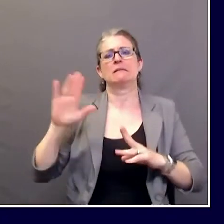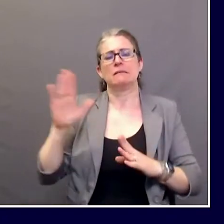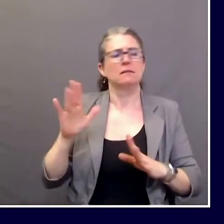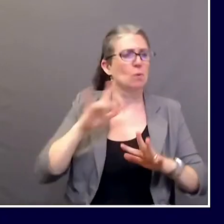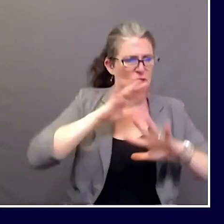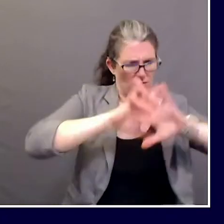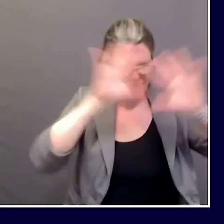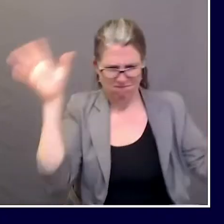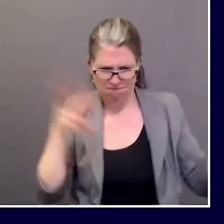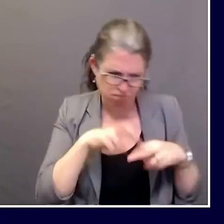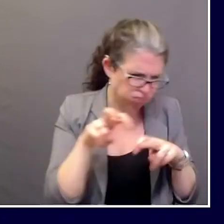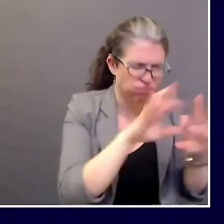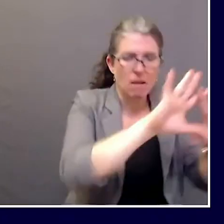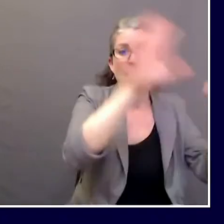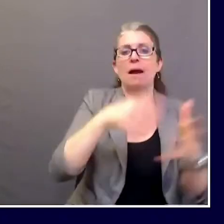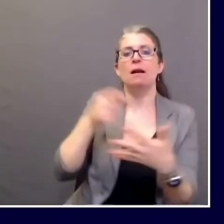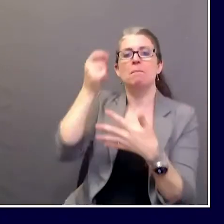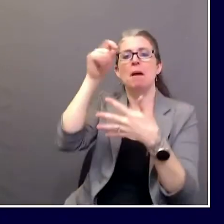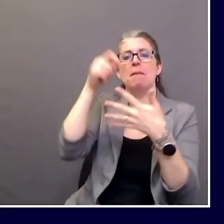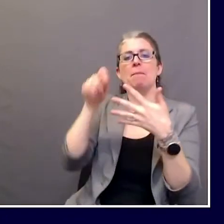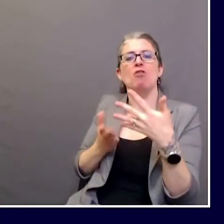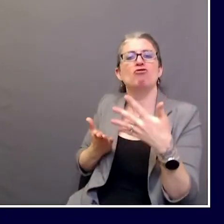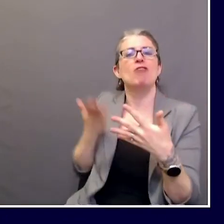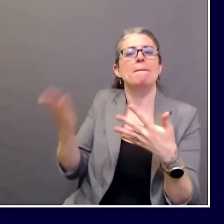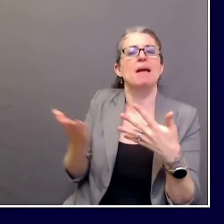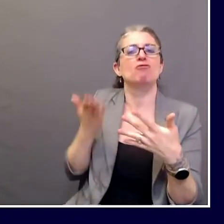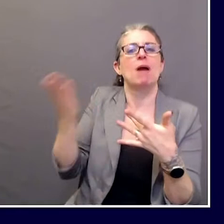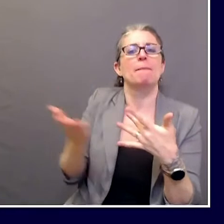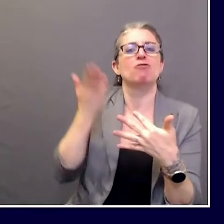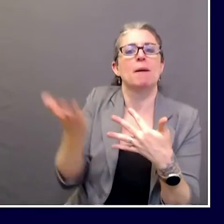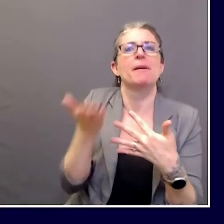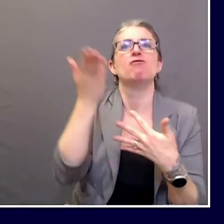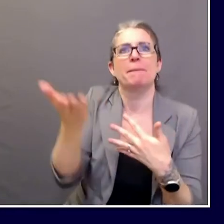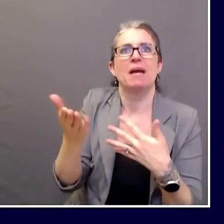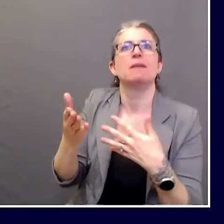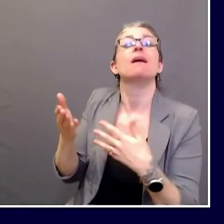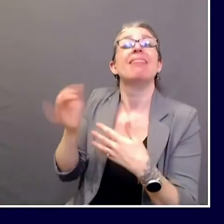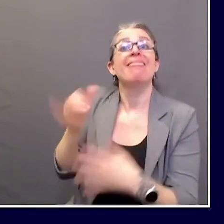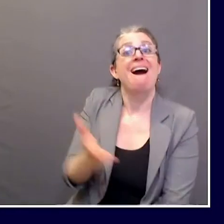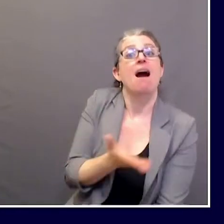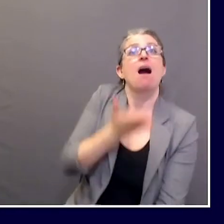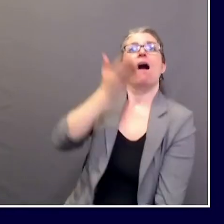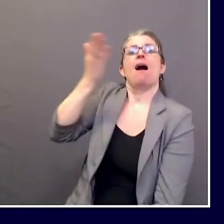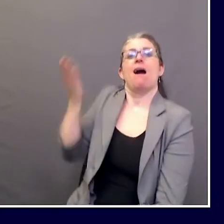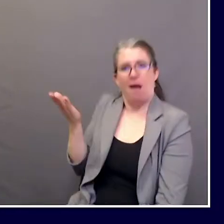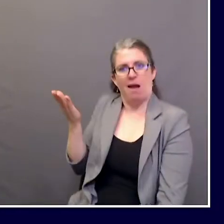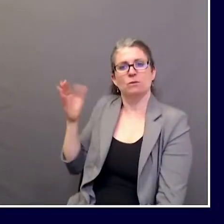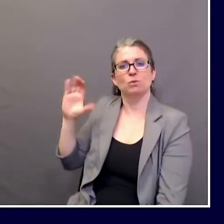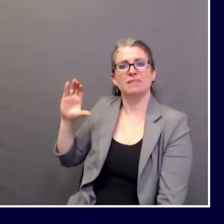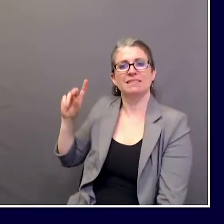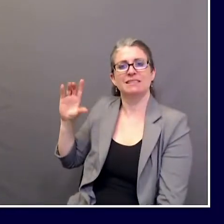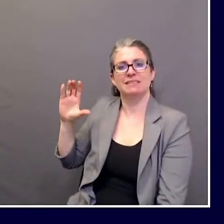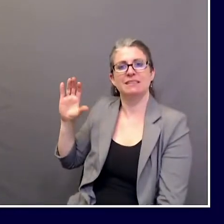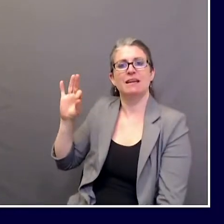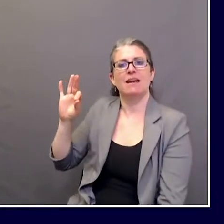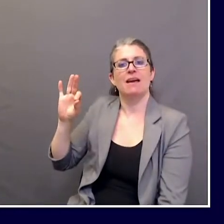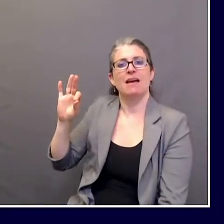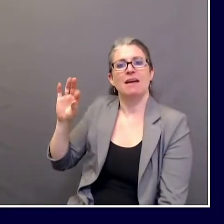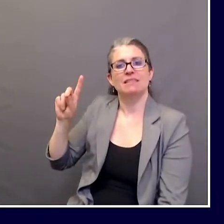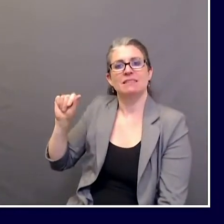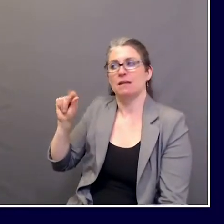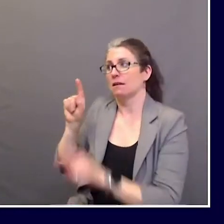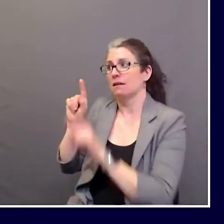that we've talked about, but also the fact that we're in the middle of a pandemic. And a pandemic when individuals are still getting infected and still